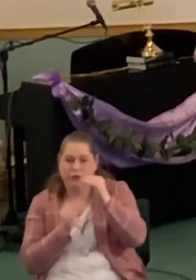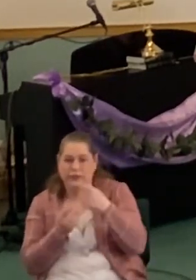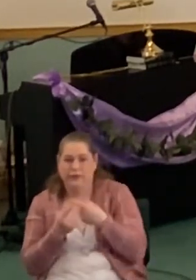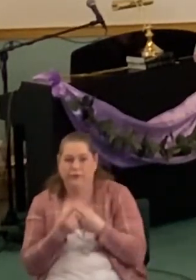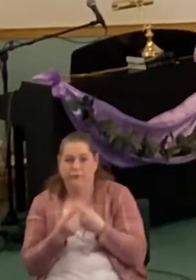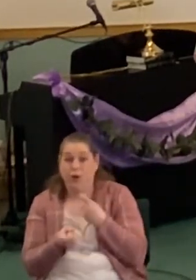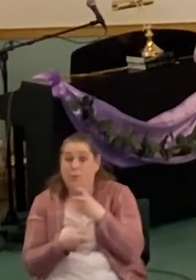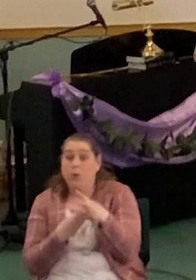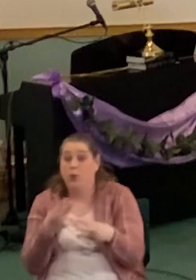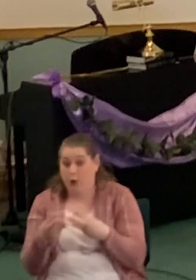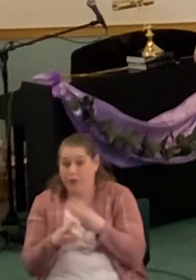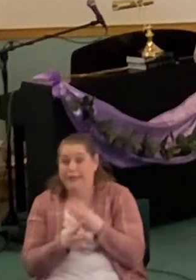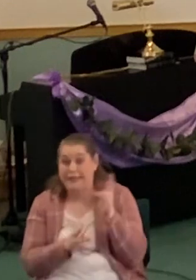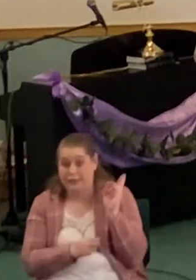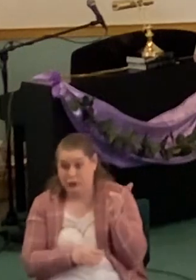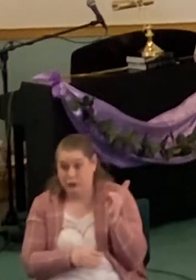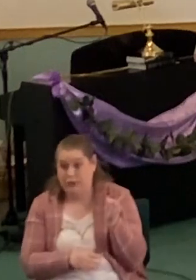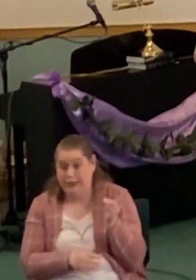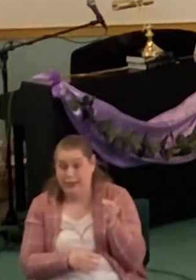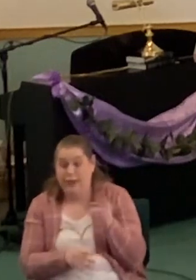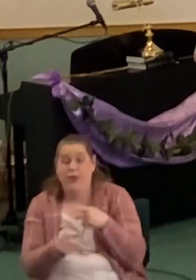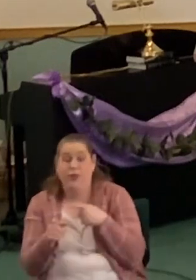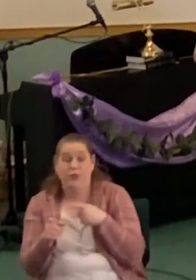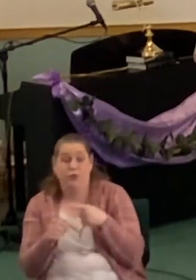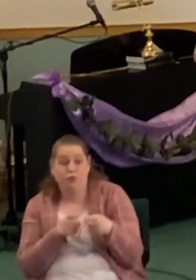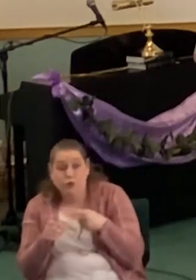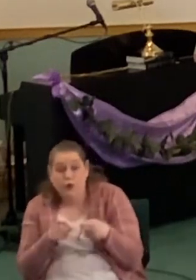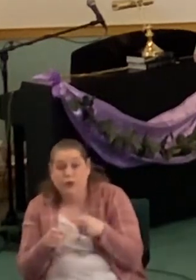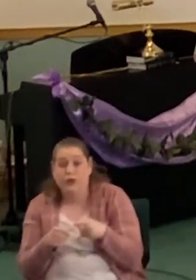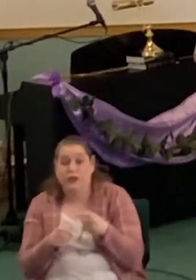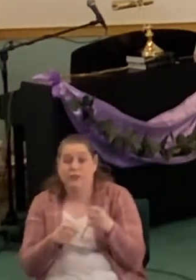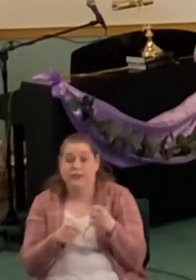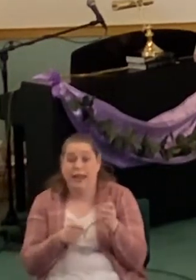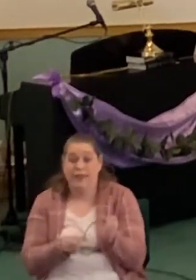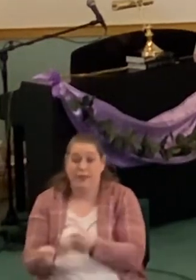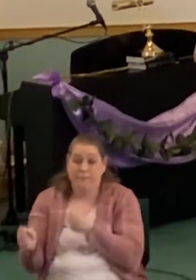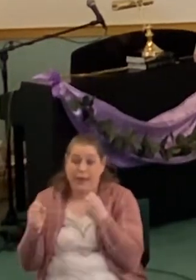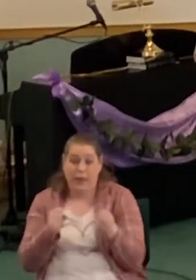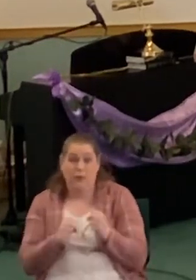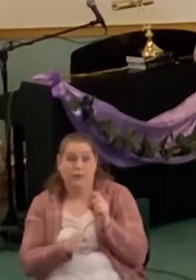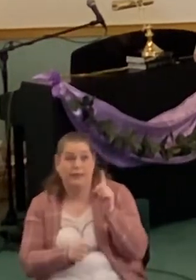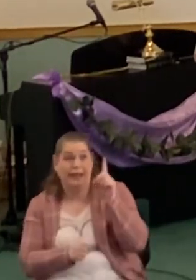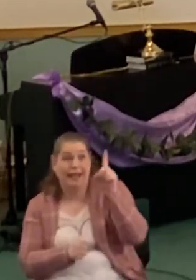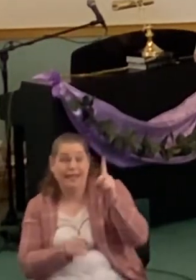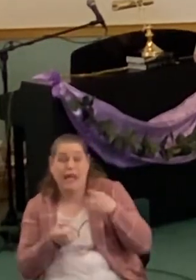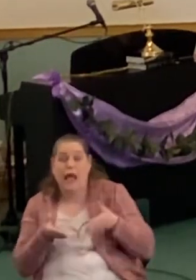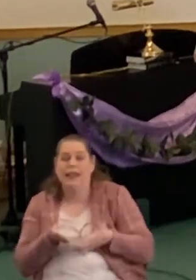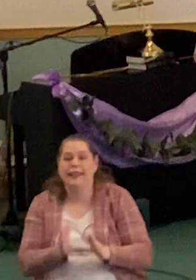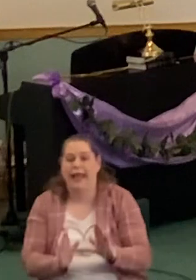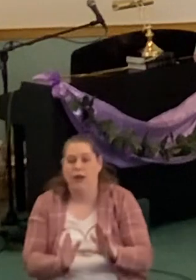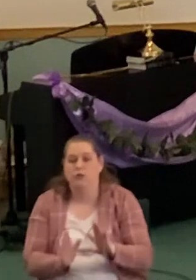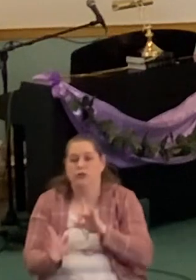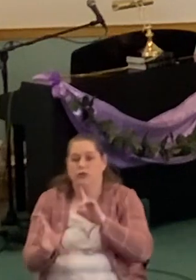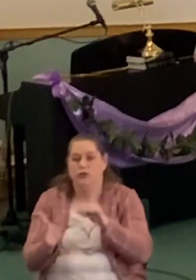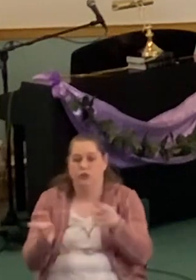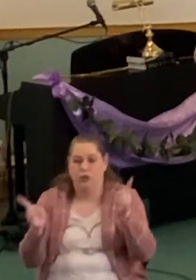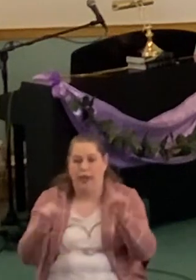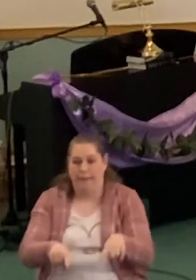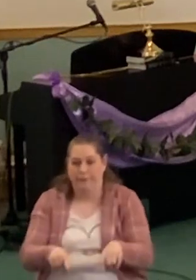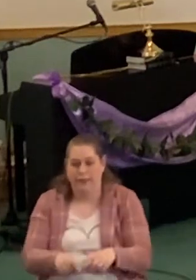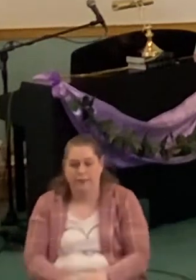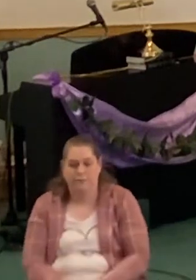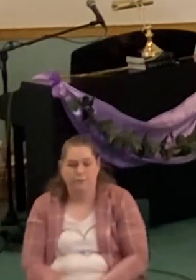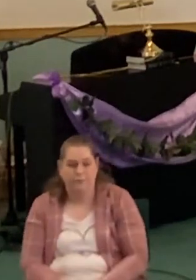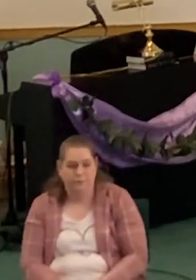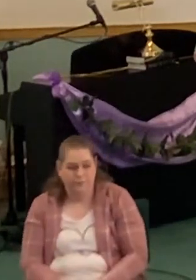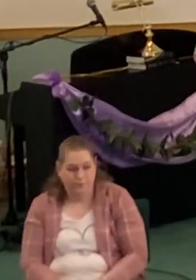world history by the rulers and powers that he allows to occur. In the